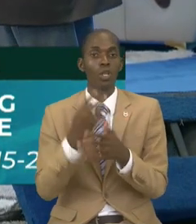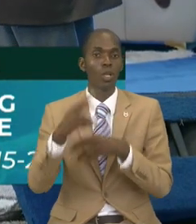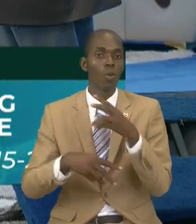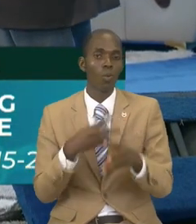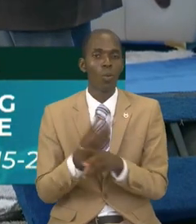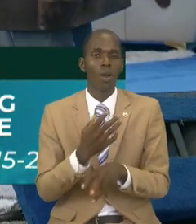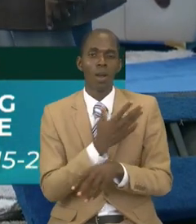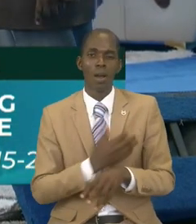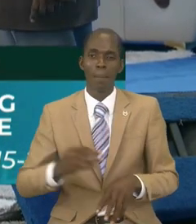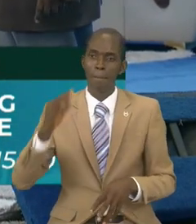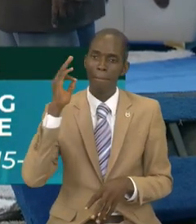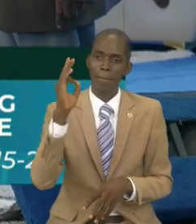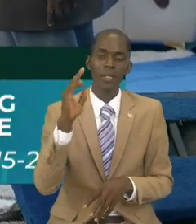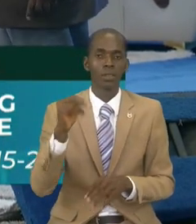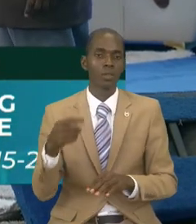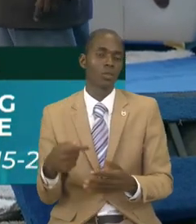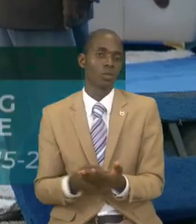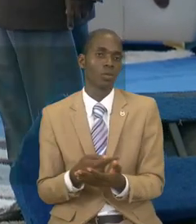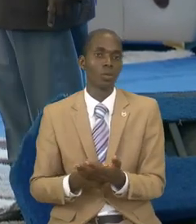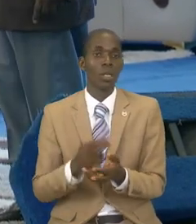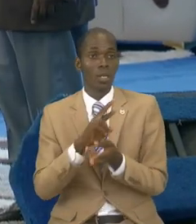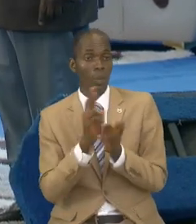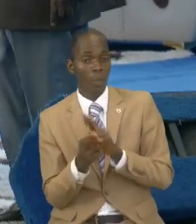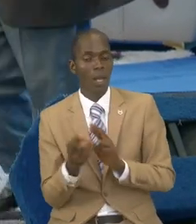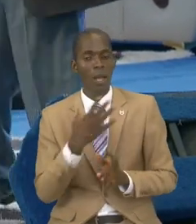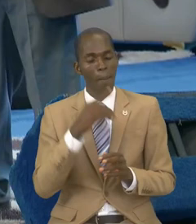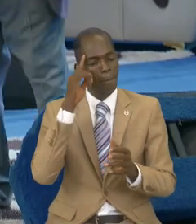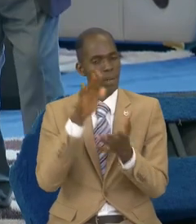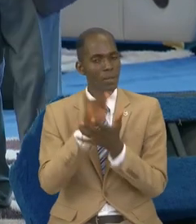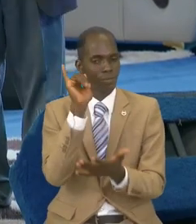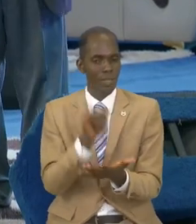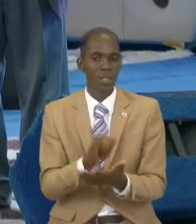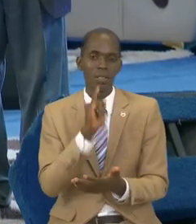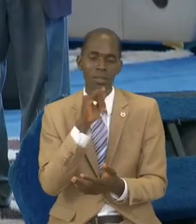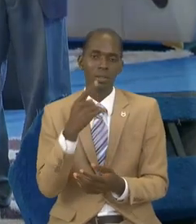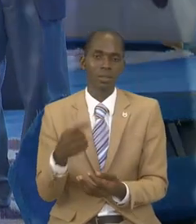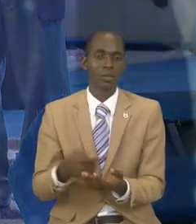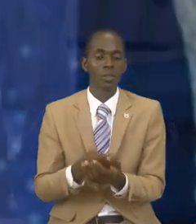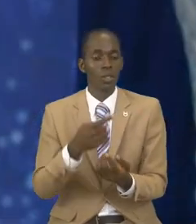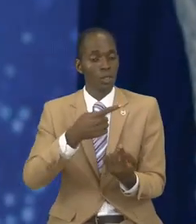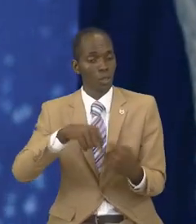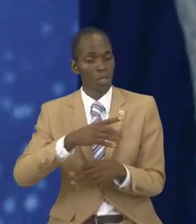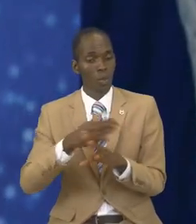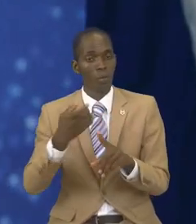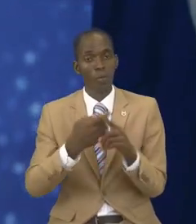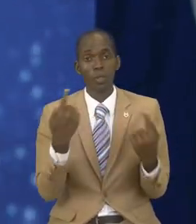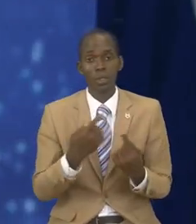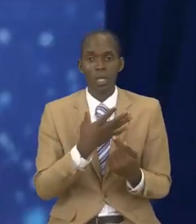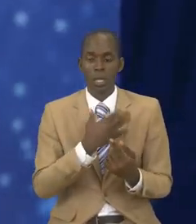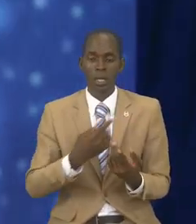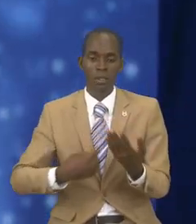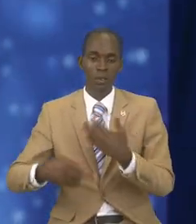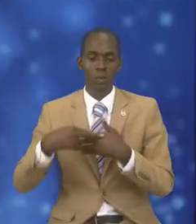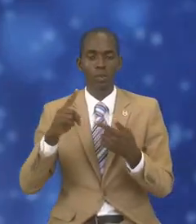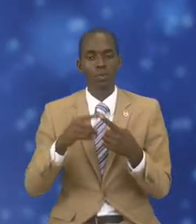the gospel? Repent and believe. That's the gospel. Turn away from sin and turn to the Savior. That's